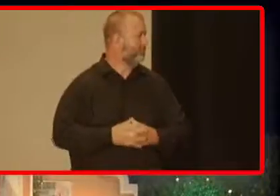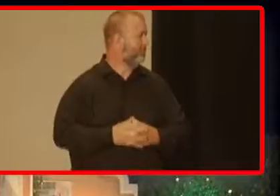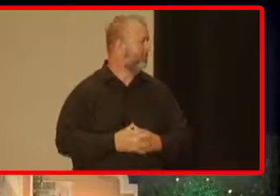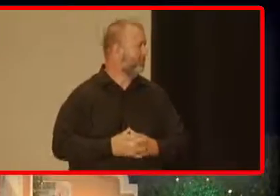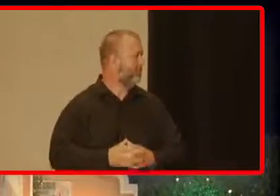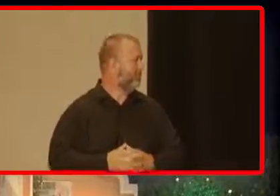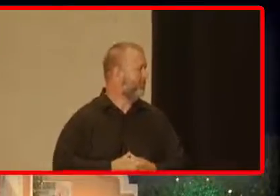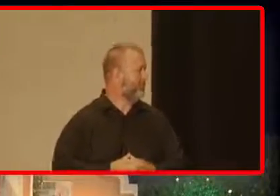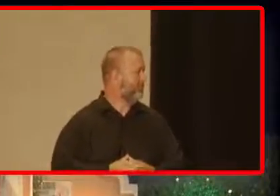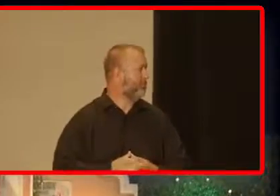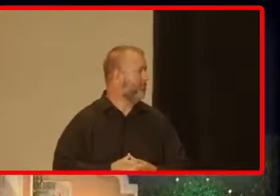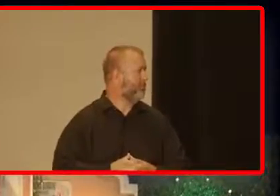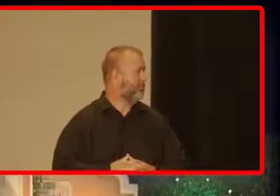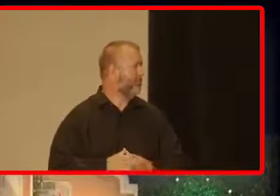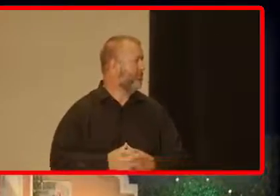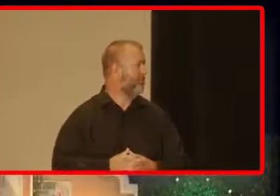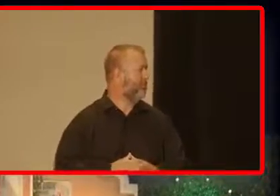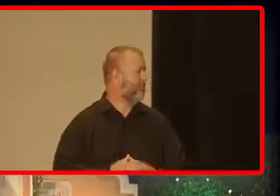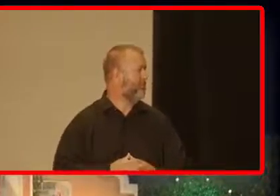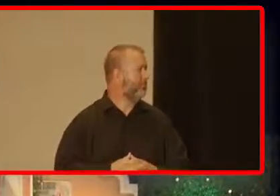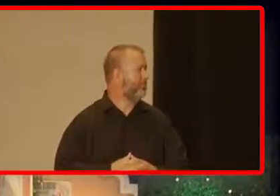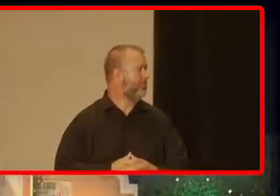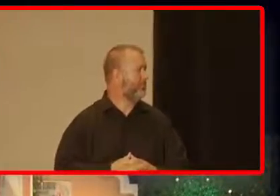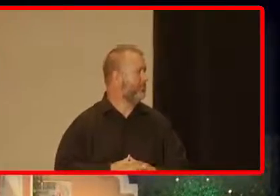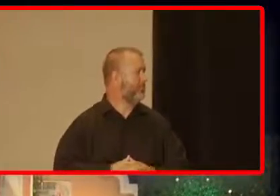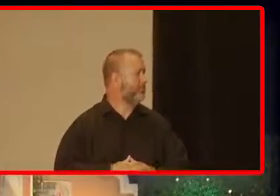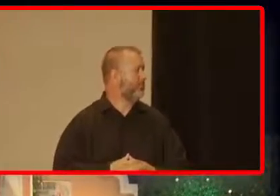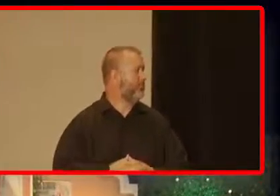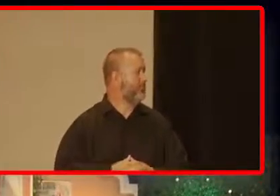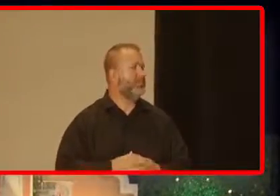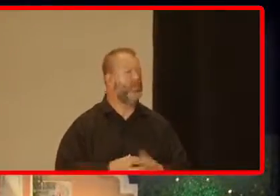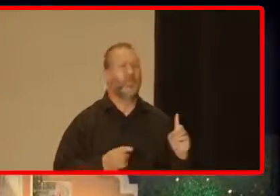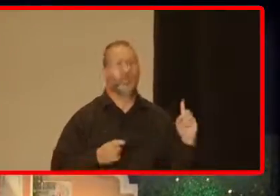Now, I've introduced them to you all day long.